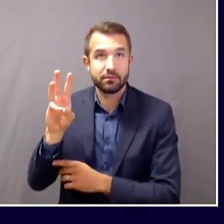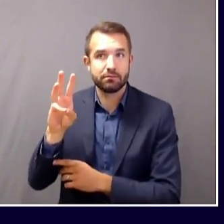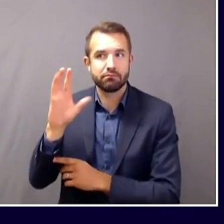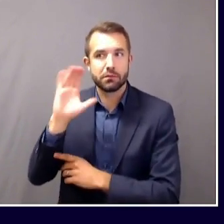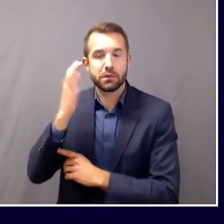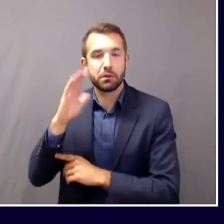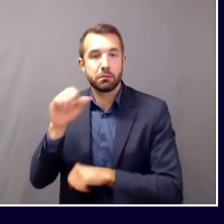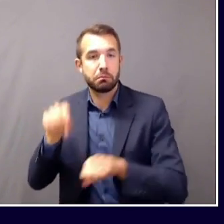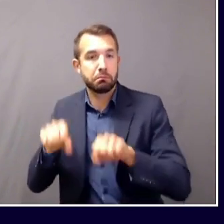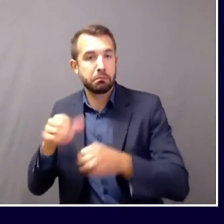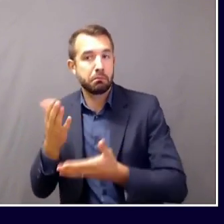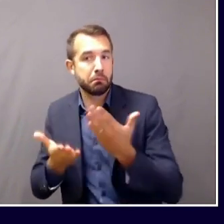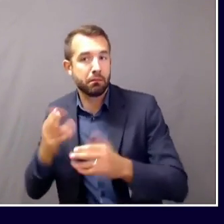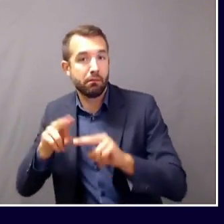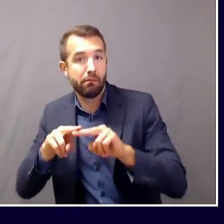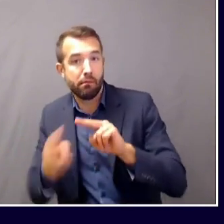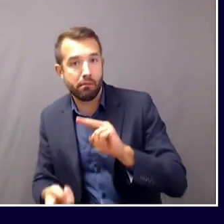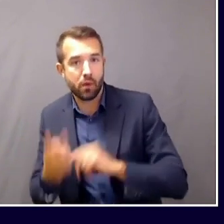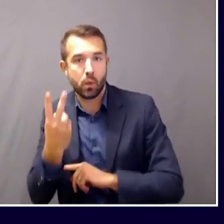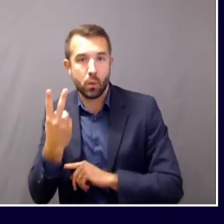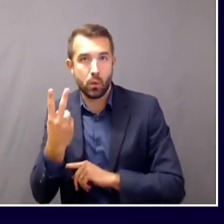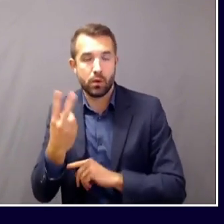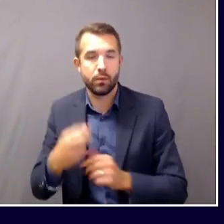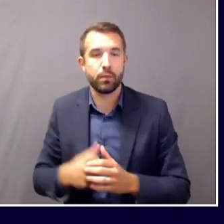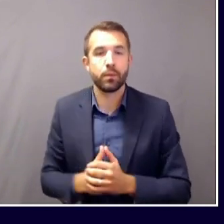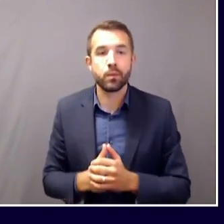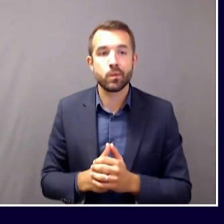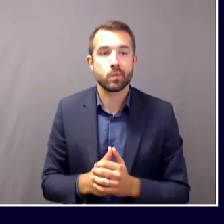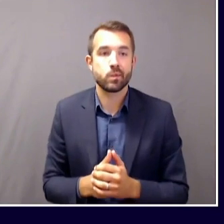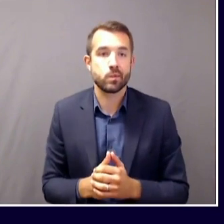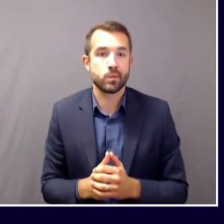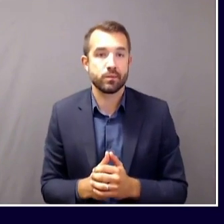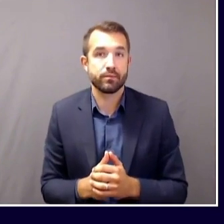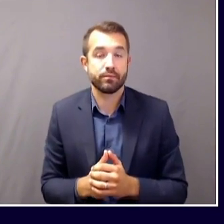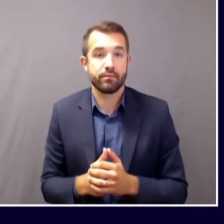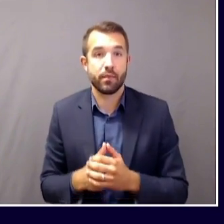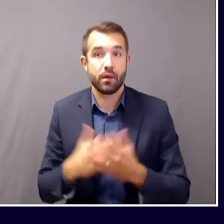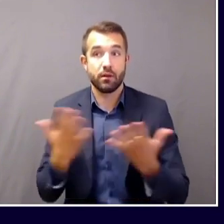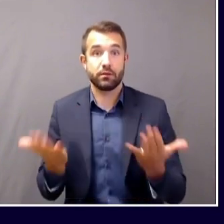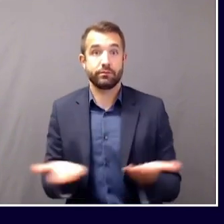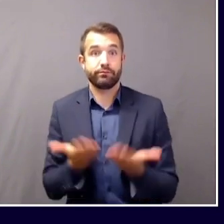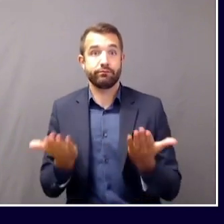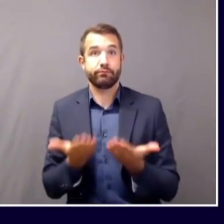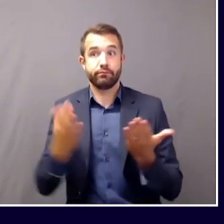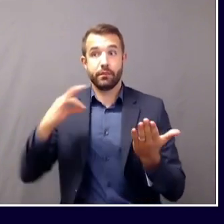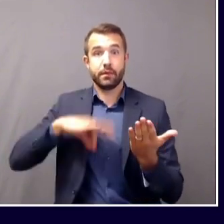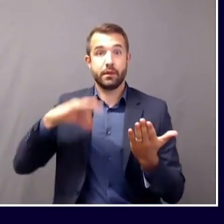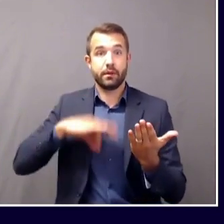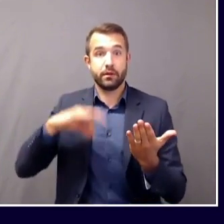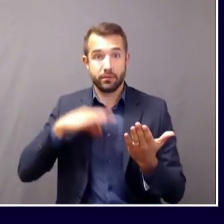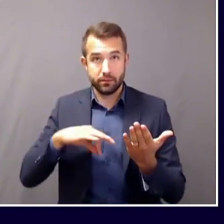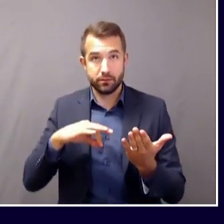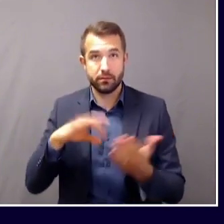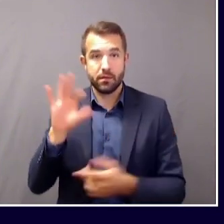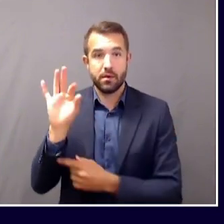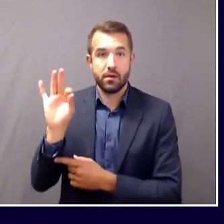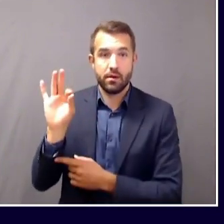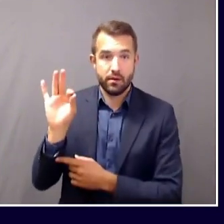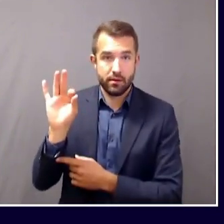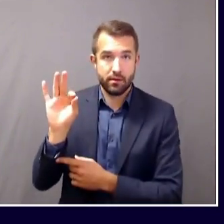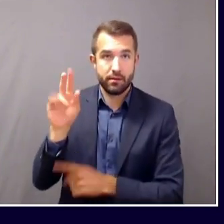of 2. Right now in the state of Maine, there are 9 individuals who are in the